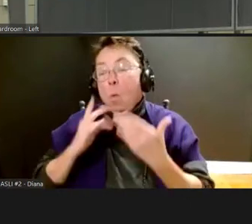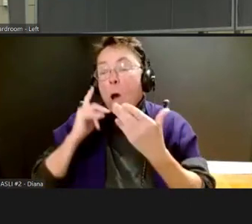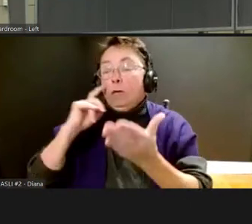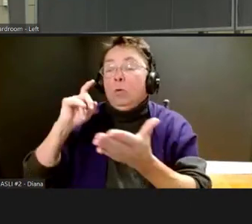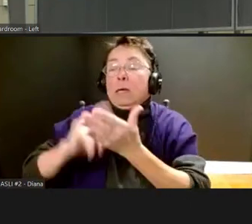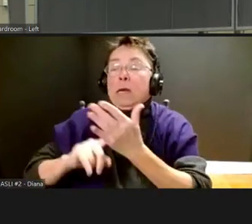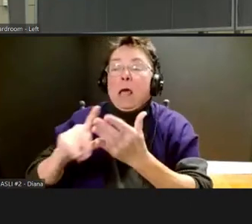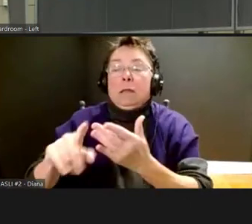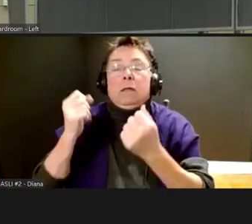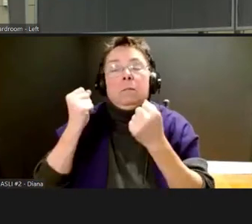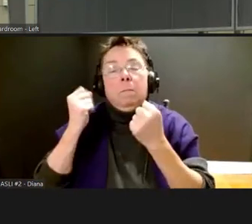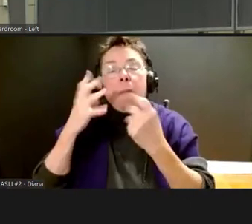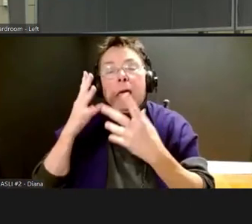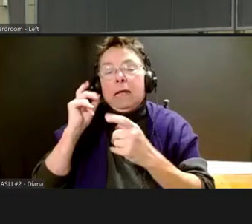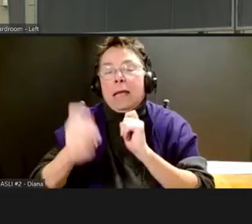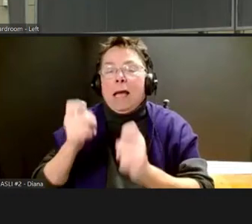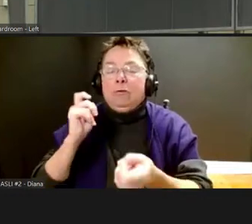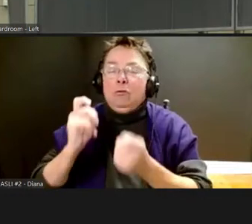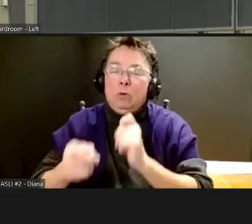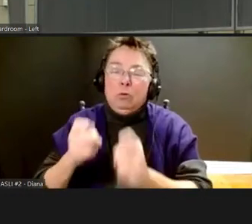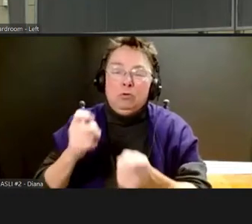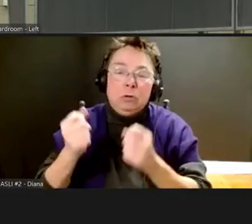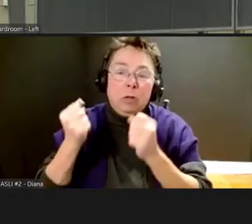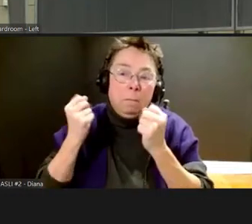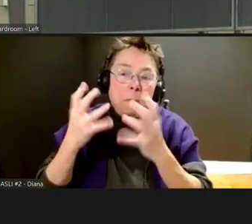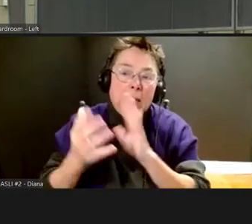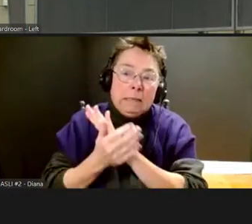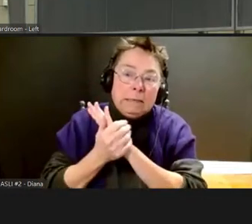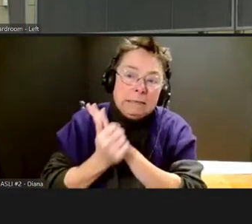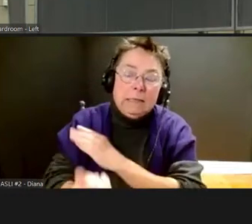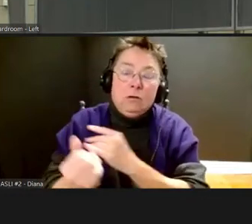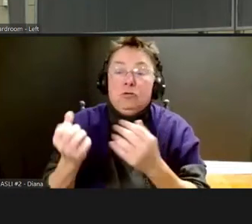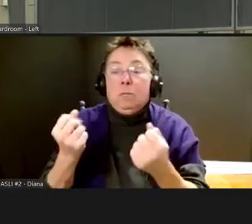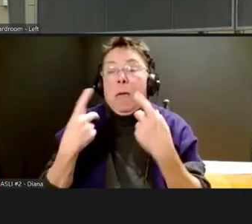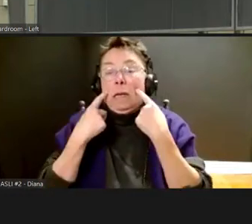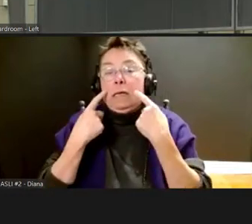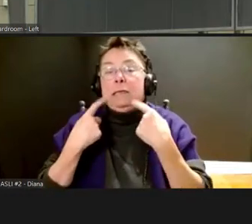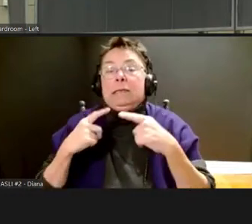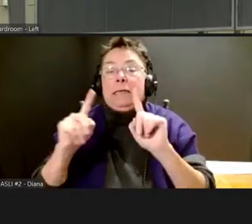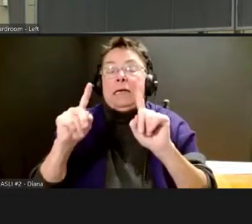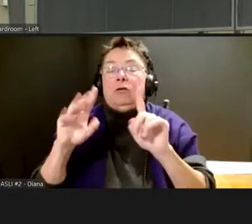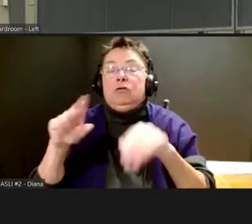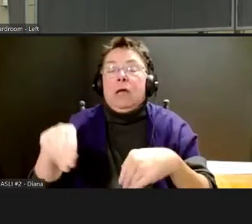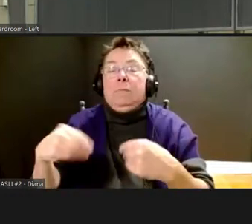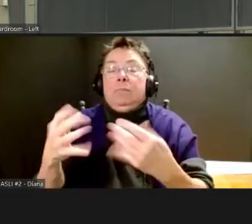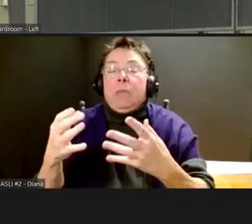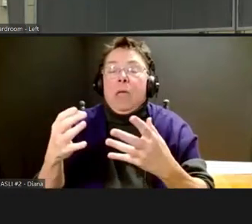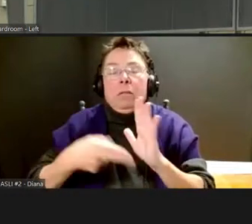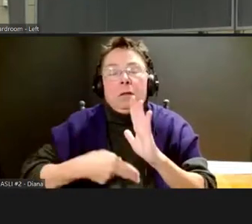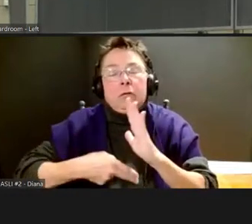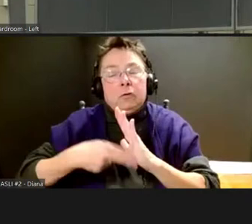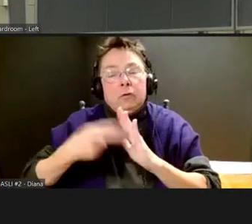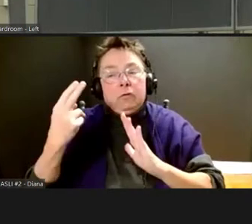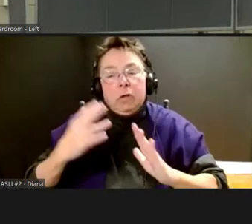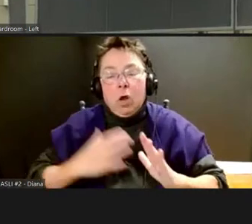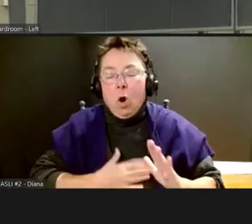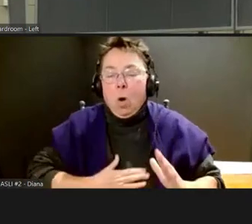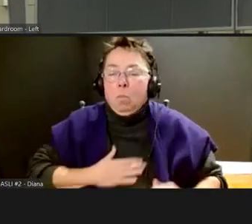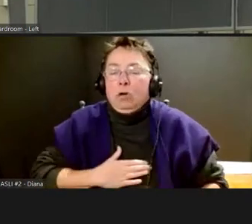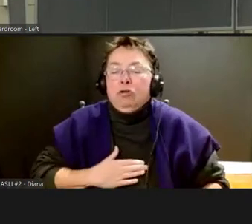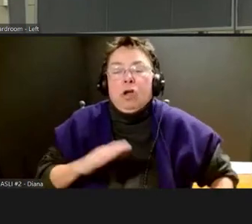Longini's many contributions and accomplishments and extend to him their sincere appreciation